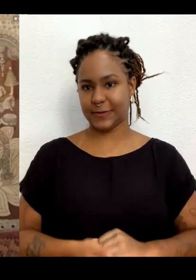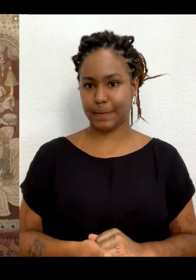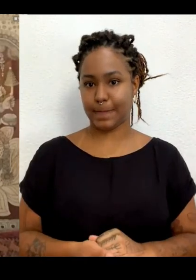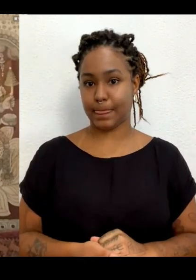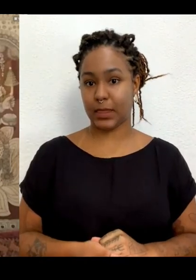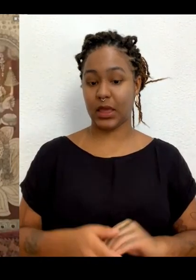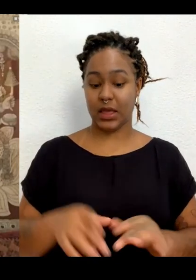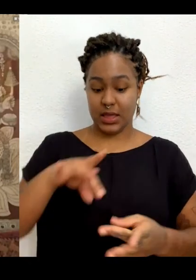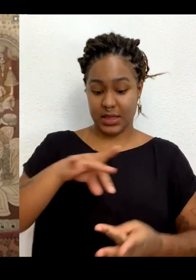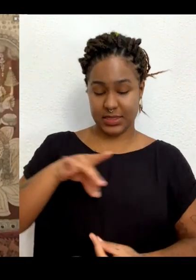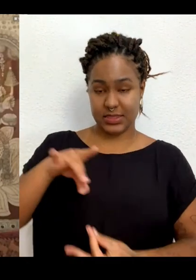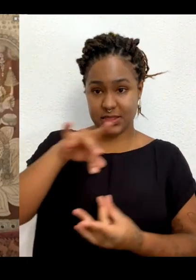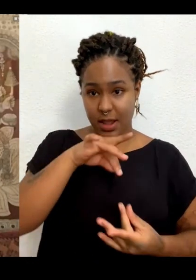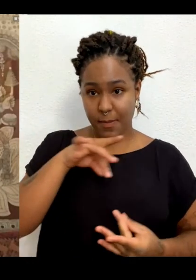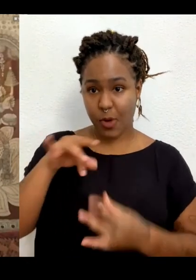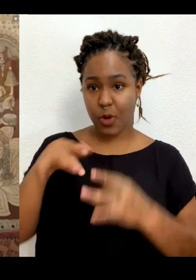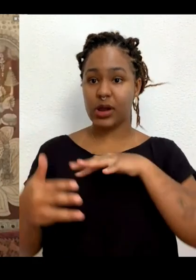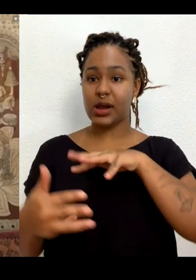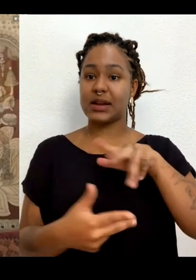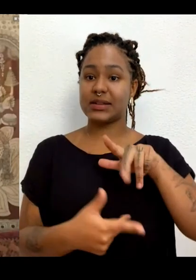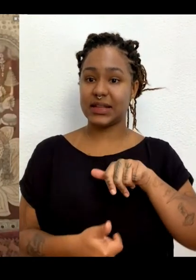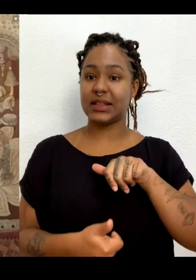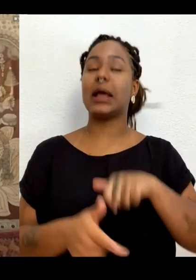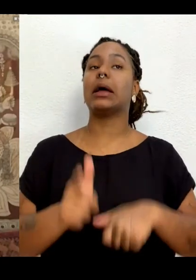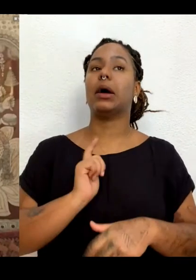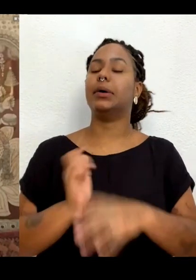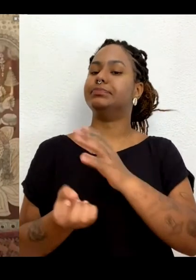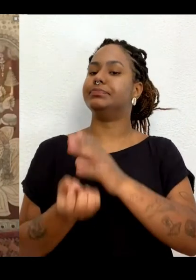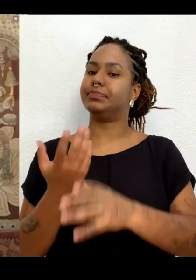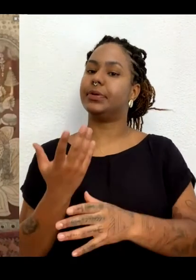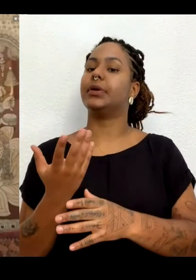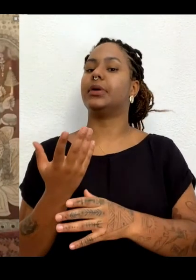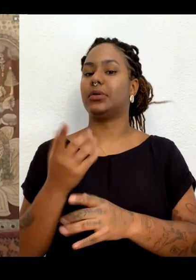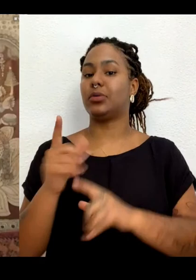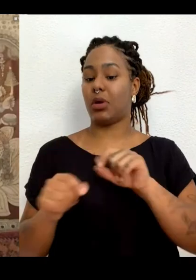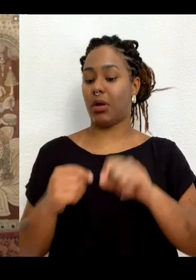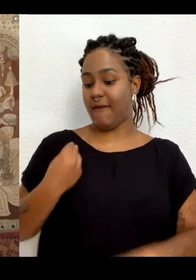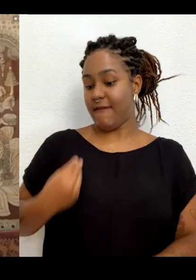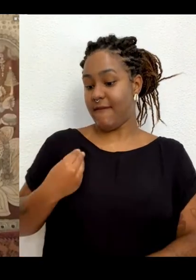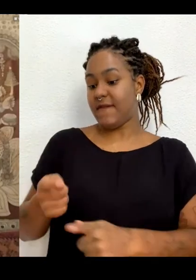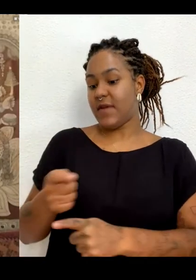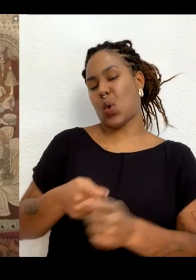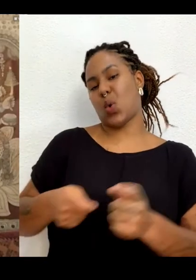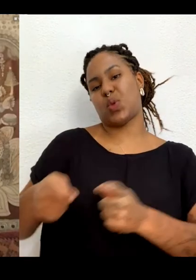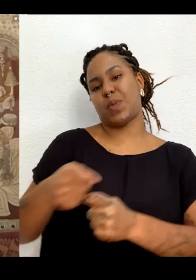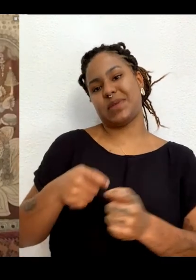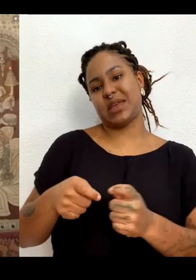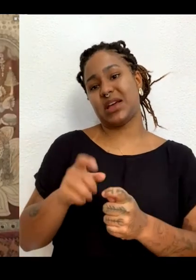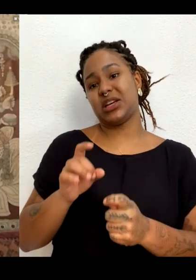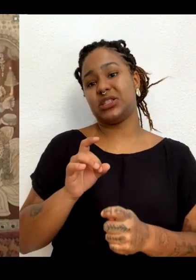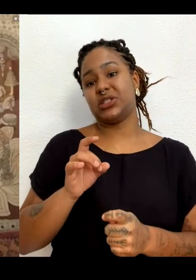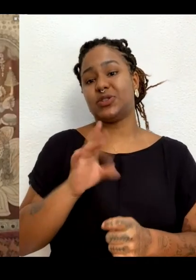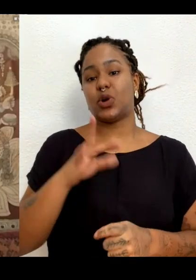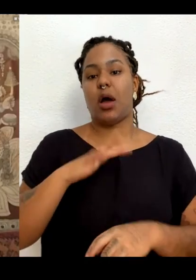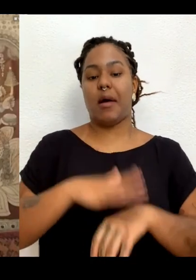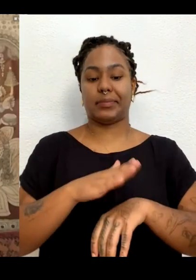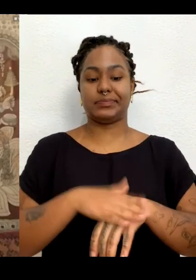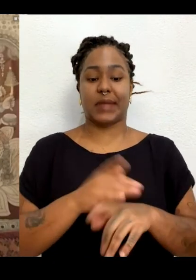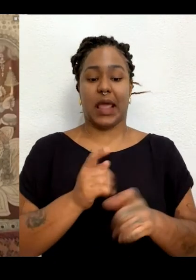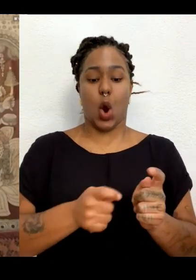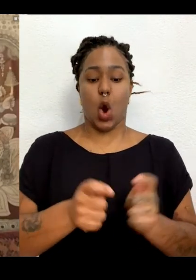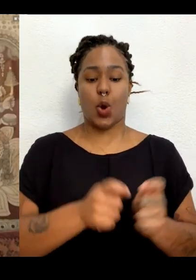economies then that rather than economies that are based on equal side and genocide living democracies rather than dead